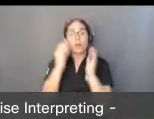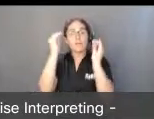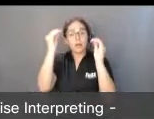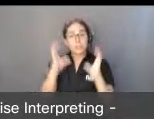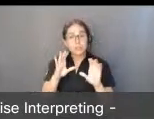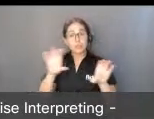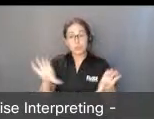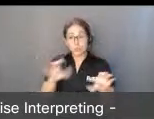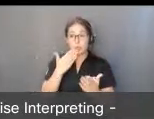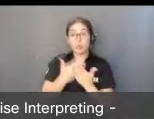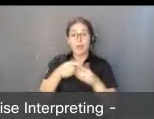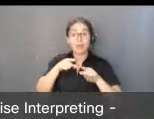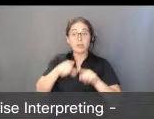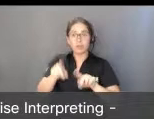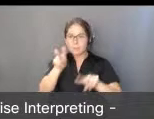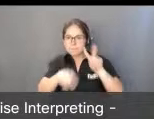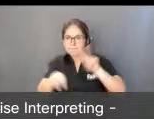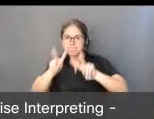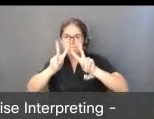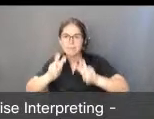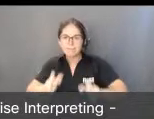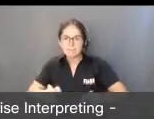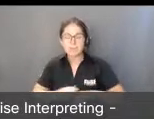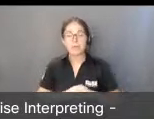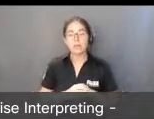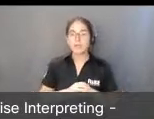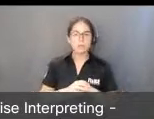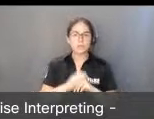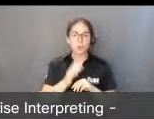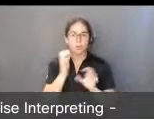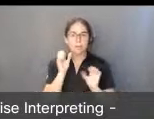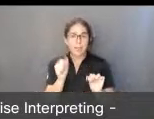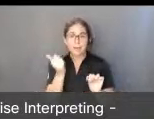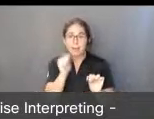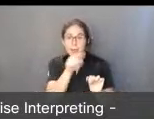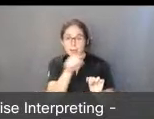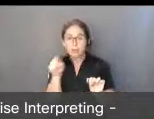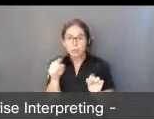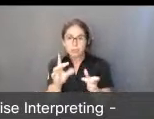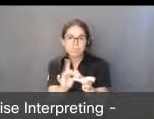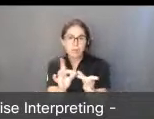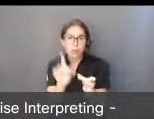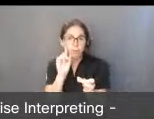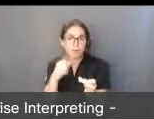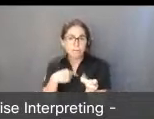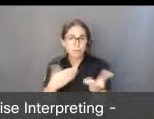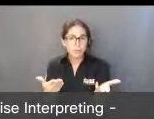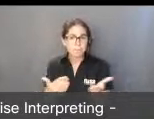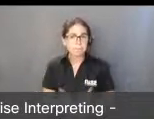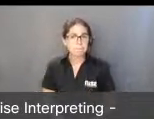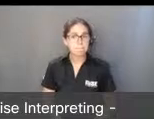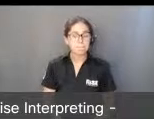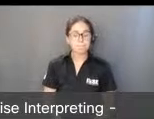they're being evaluated. So can anyone speak on that for me, please?